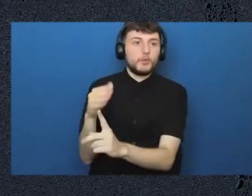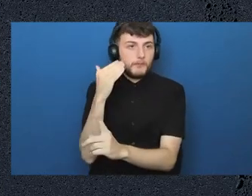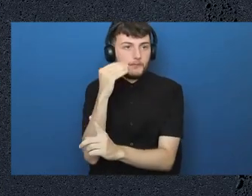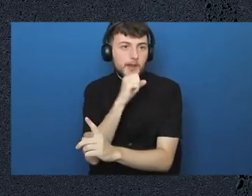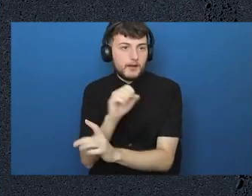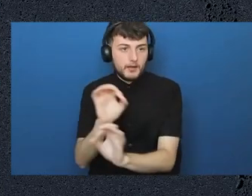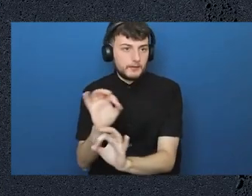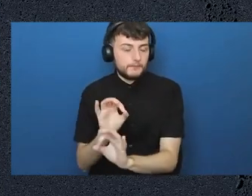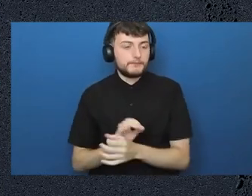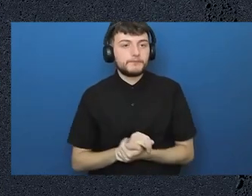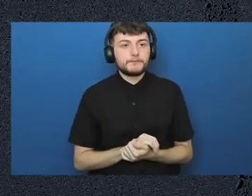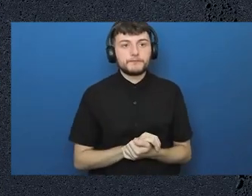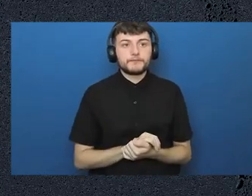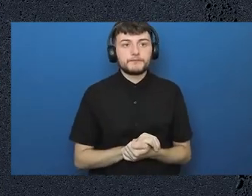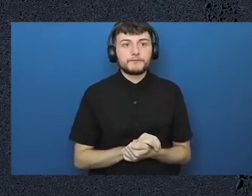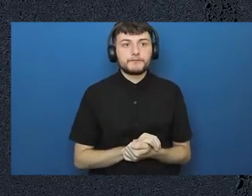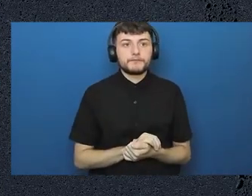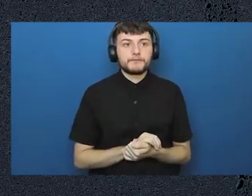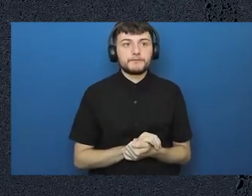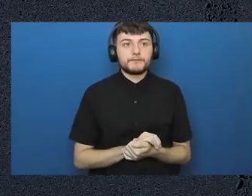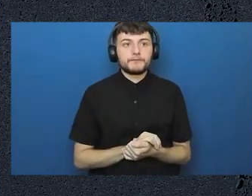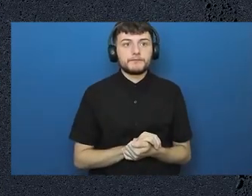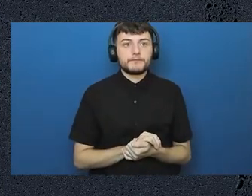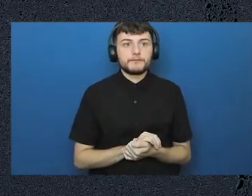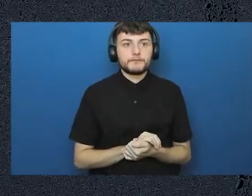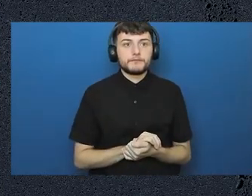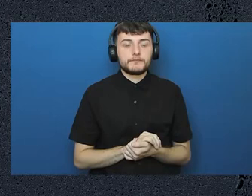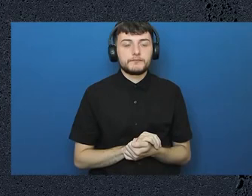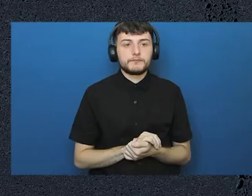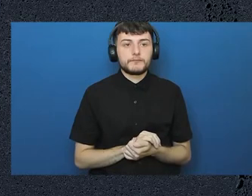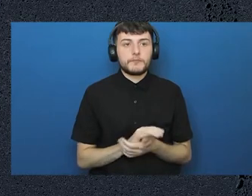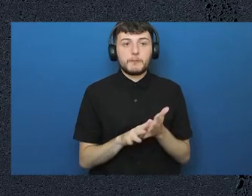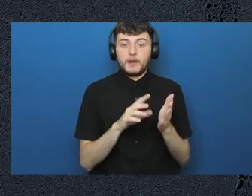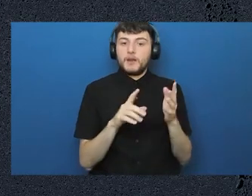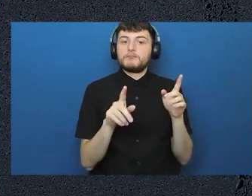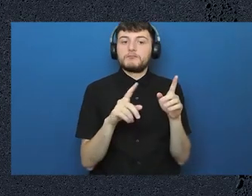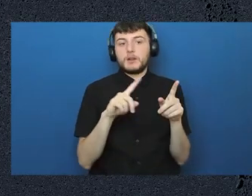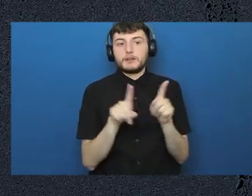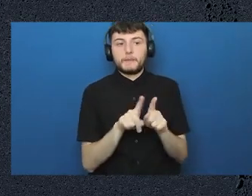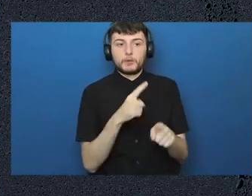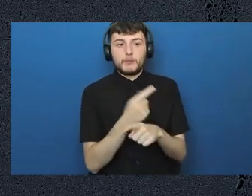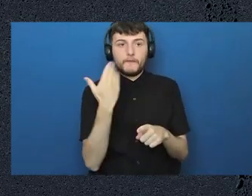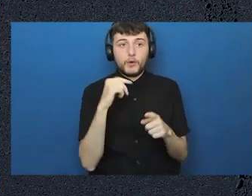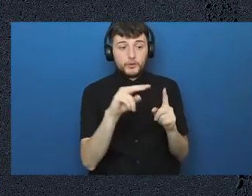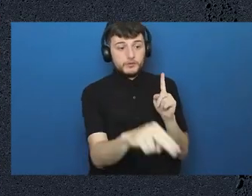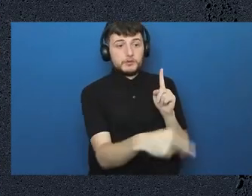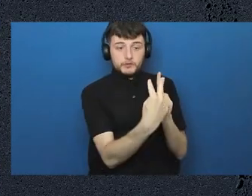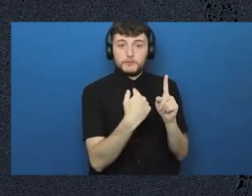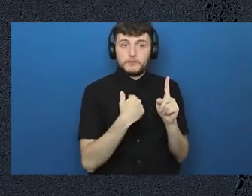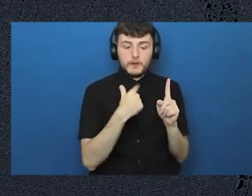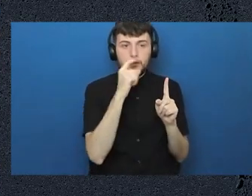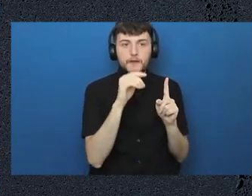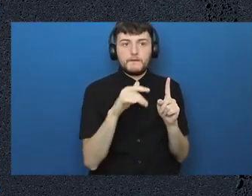know, kind of just reiterates the point of, if you see them, you can be them. And so, you know, they kind of feel that, okay, I feel more comfortable there.